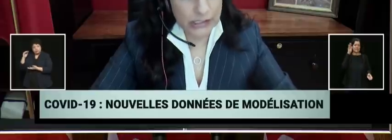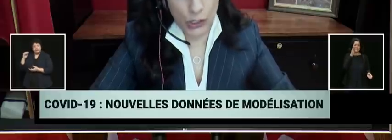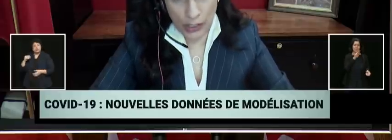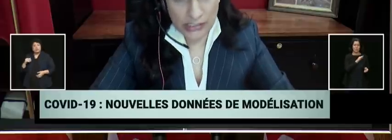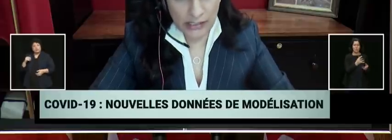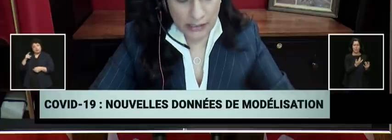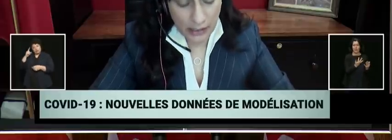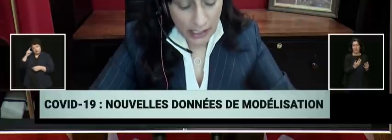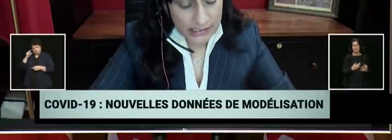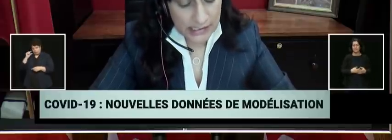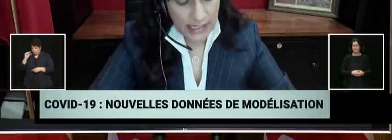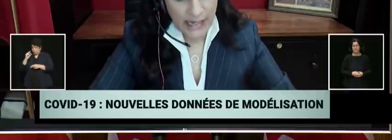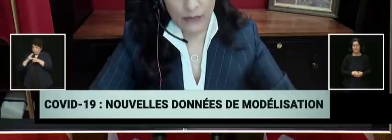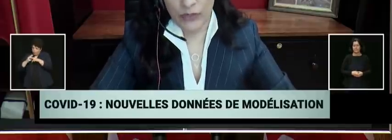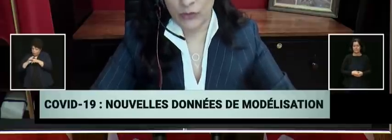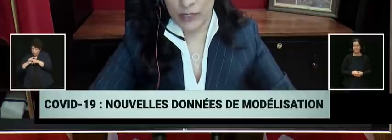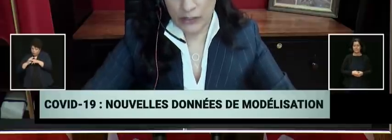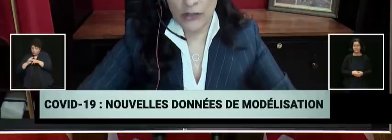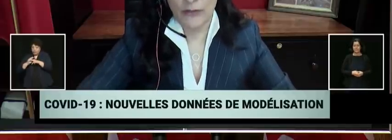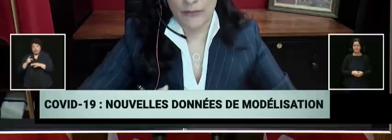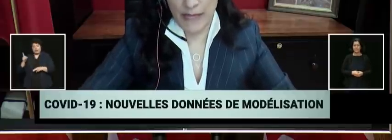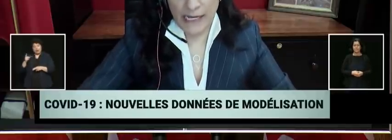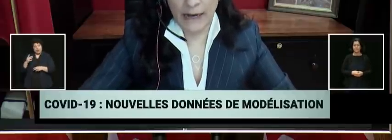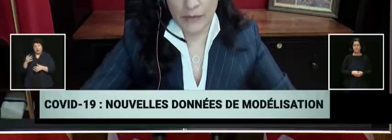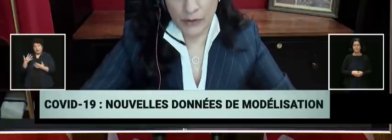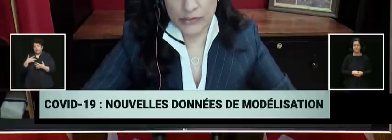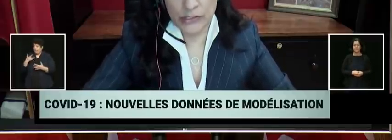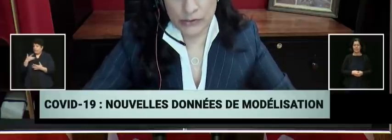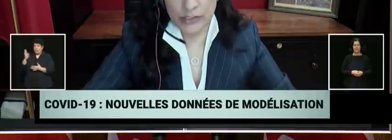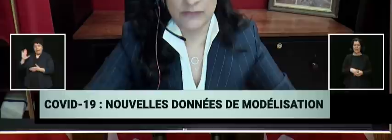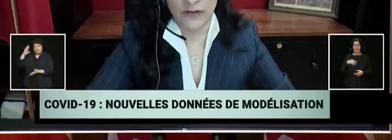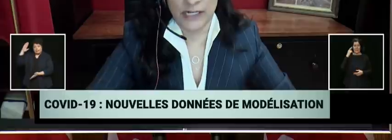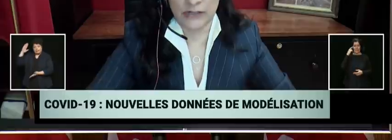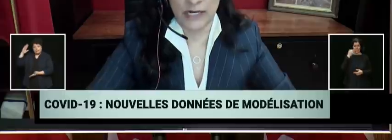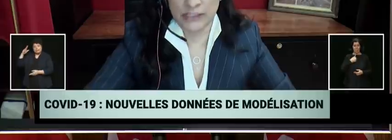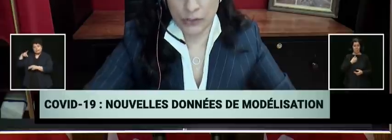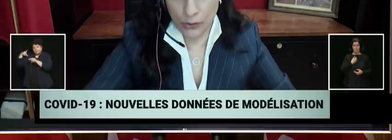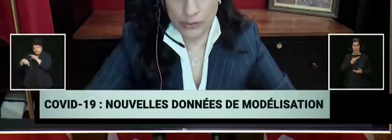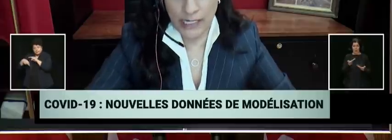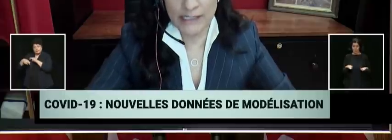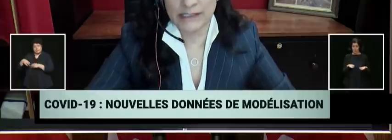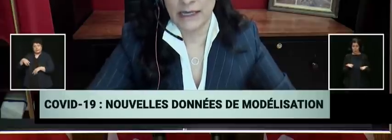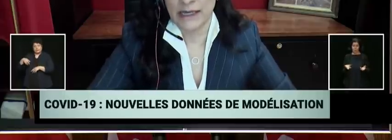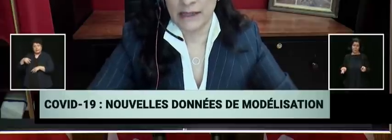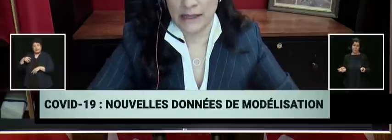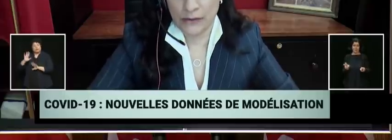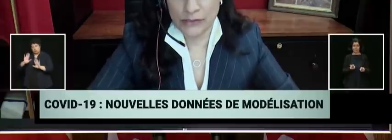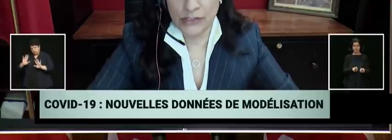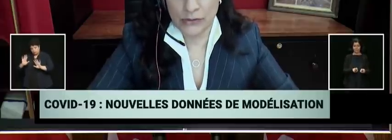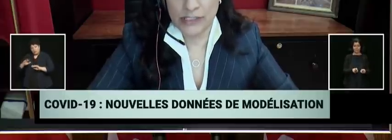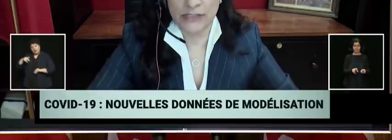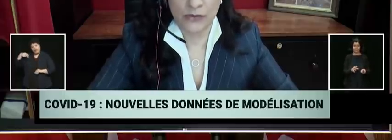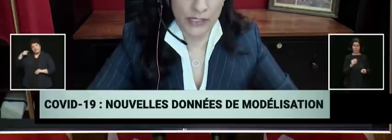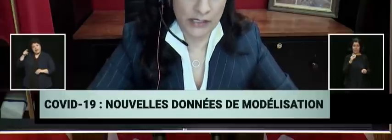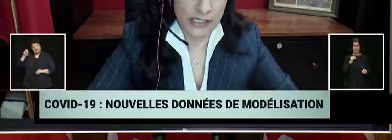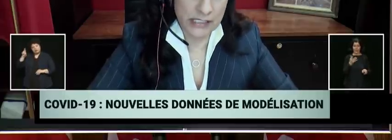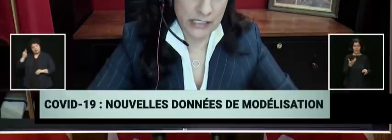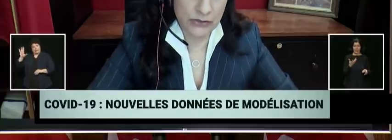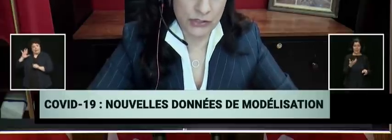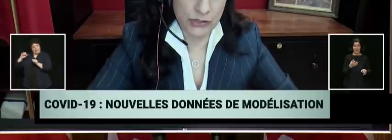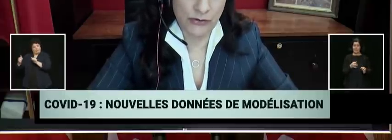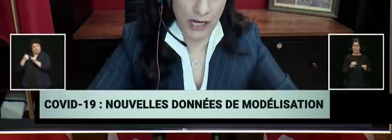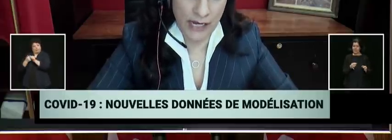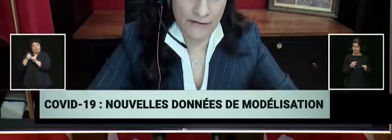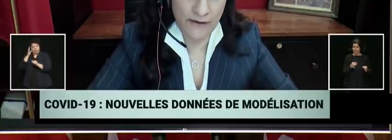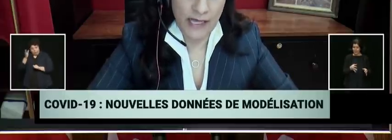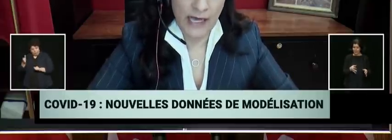It's not a loss, and we will make up those doses. Pfizer has told us that those doses will continue